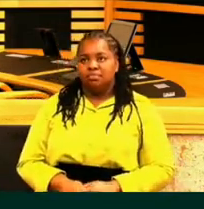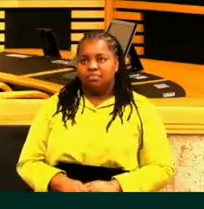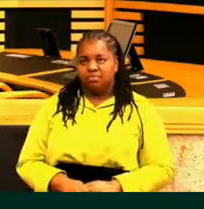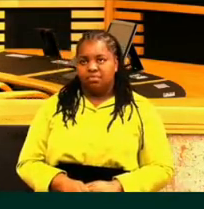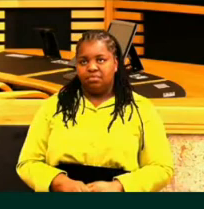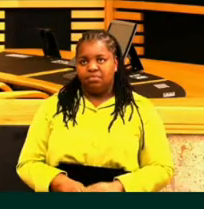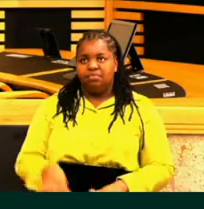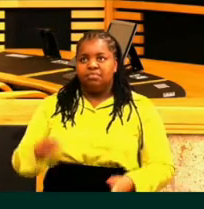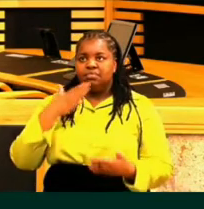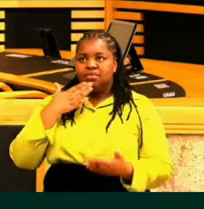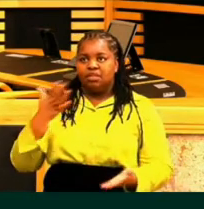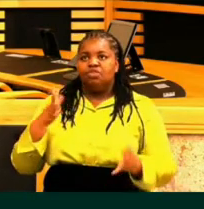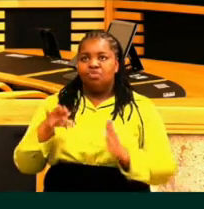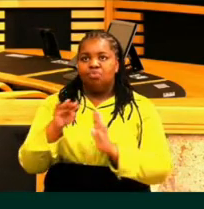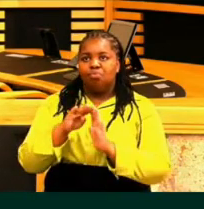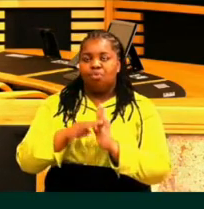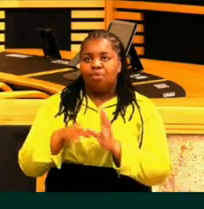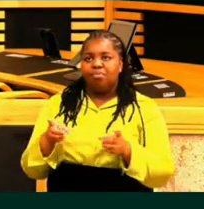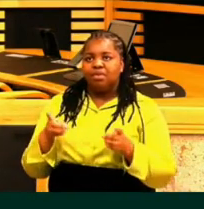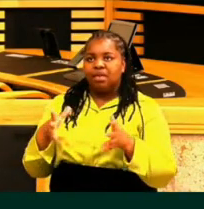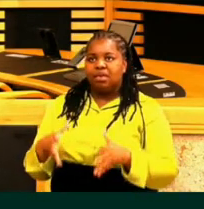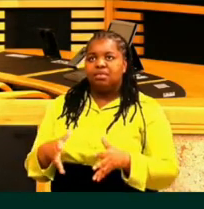program director